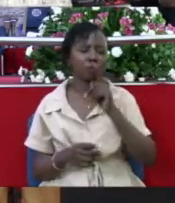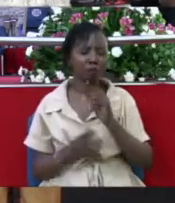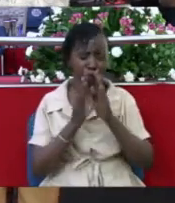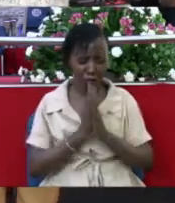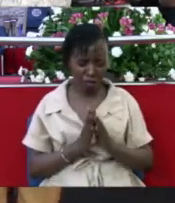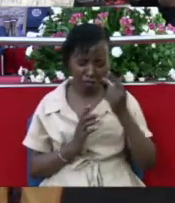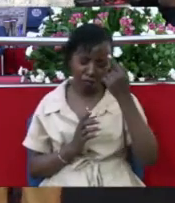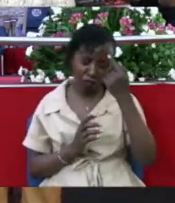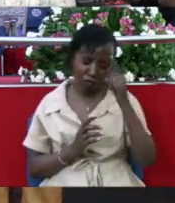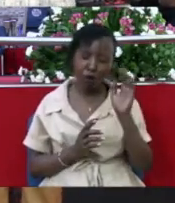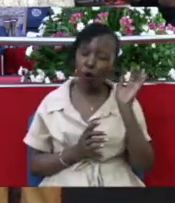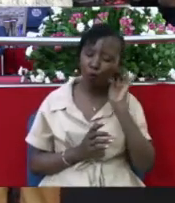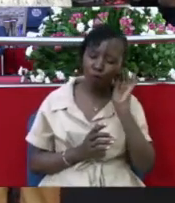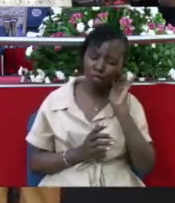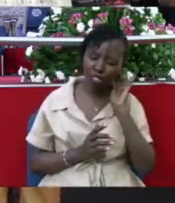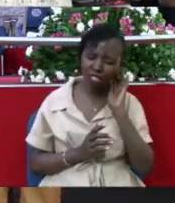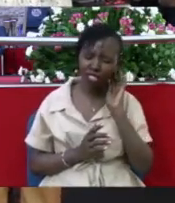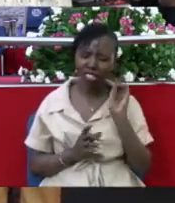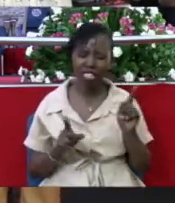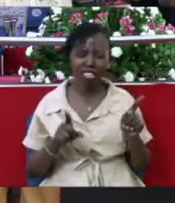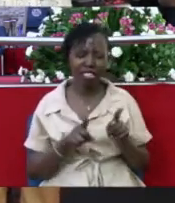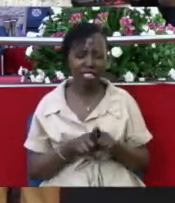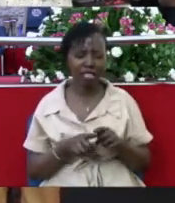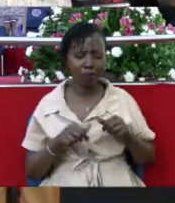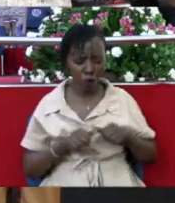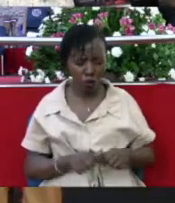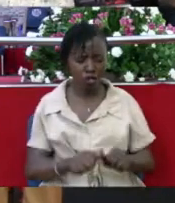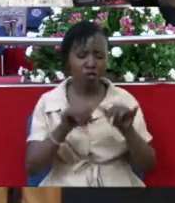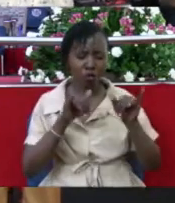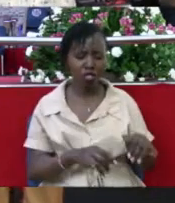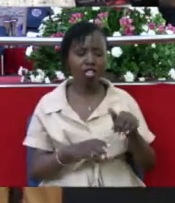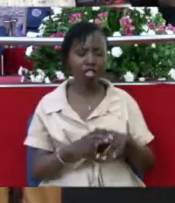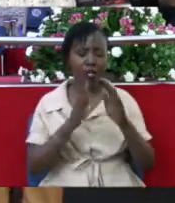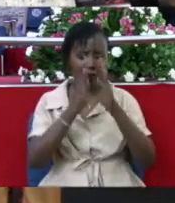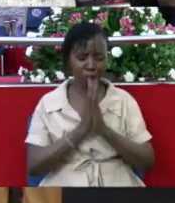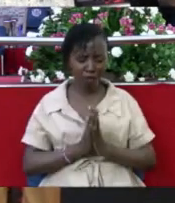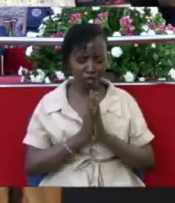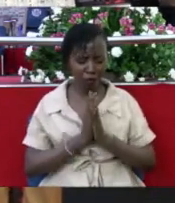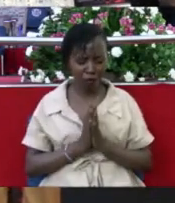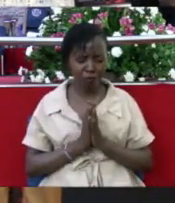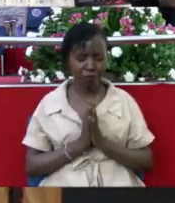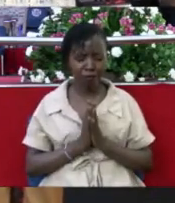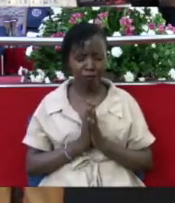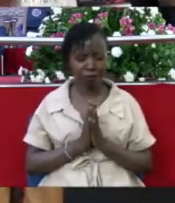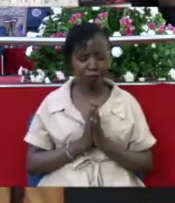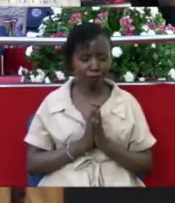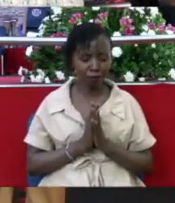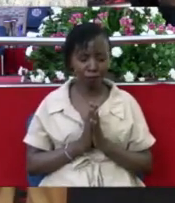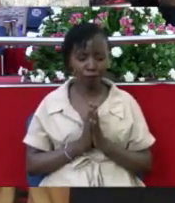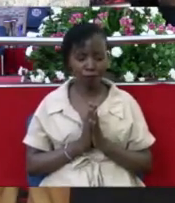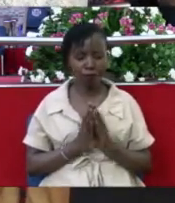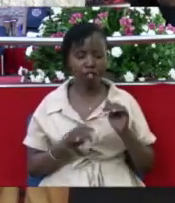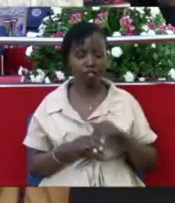tuwe na nidhamu. A consistency in a place of prayer and word. Tukiwa na uendelevu wa kuomba na kusoma neno. In